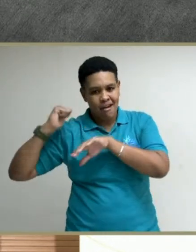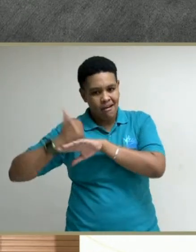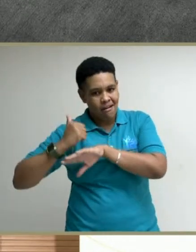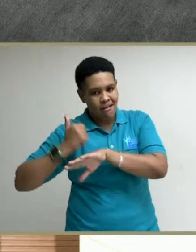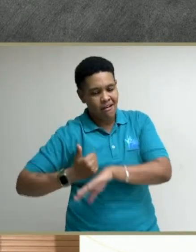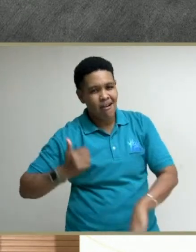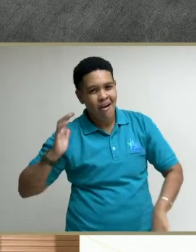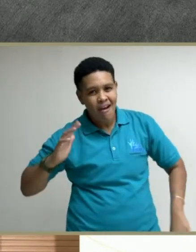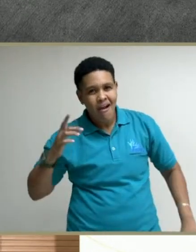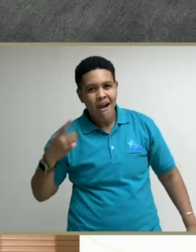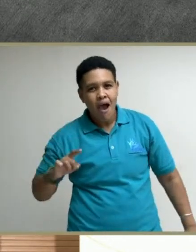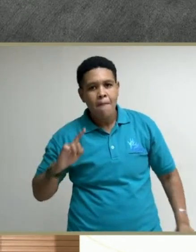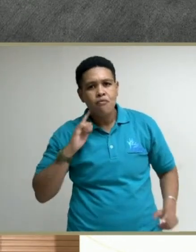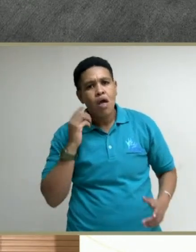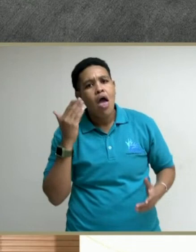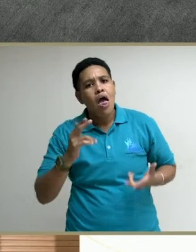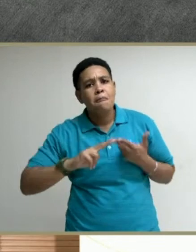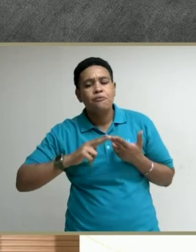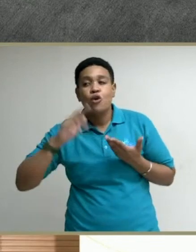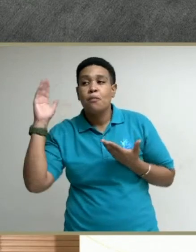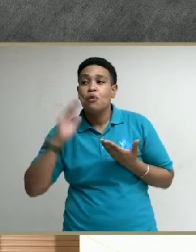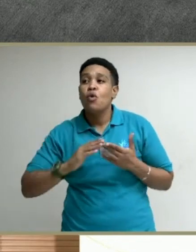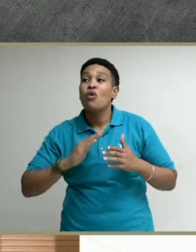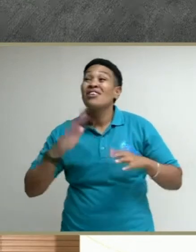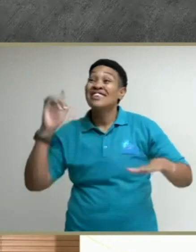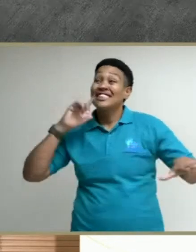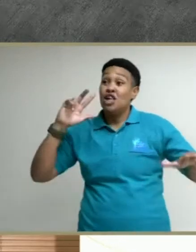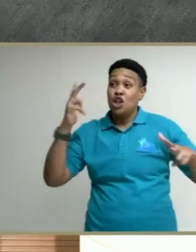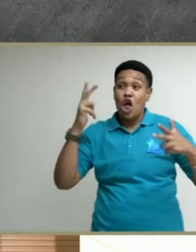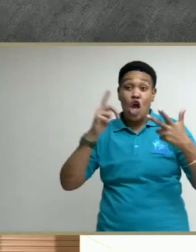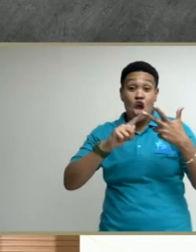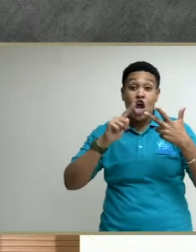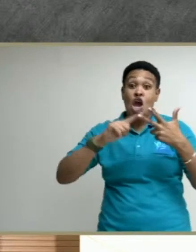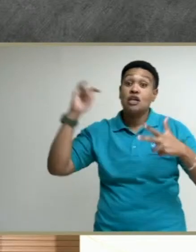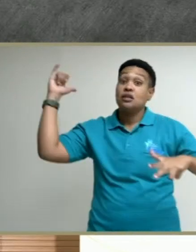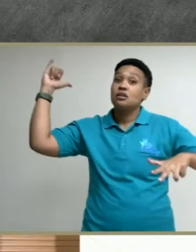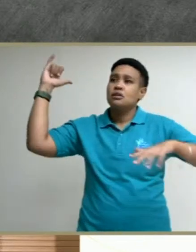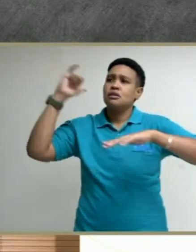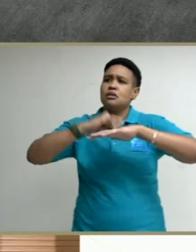the numbers. Next, the border closure that we had last year